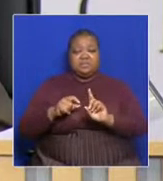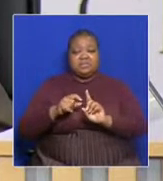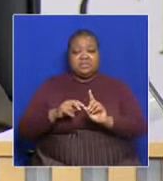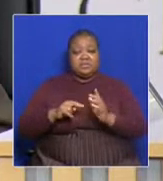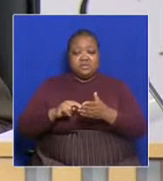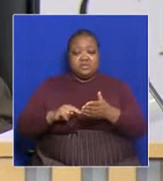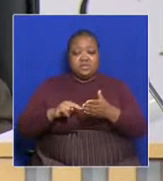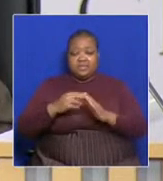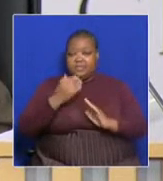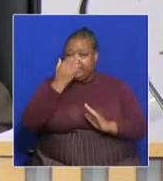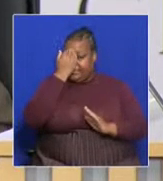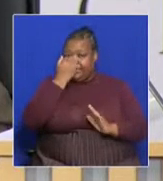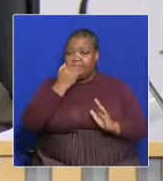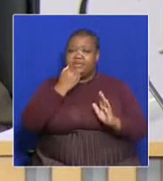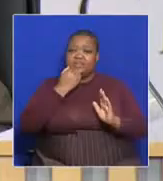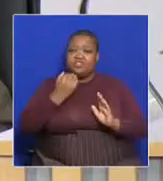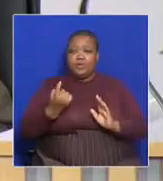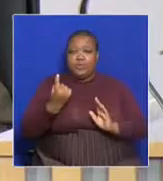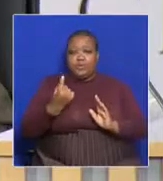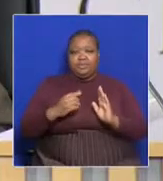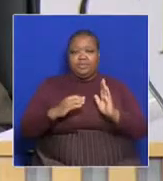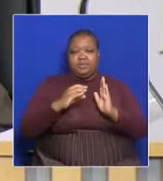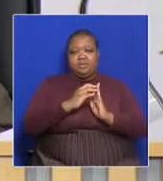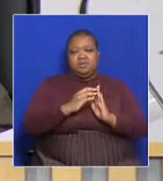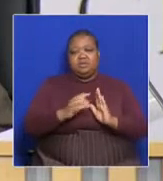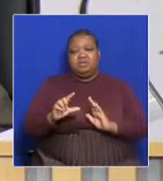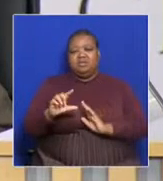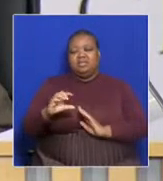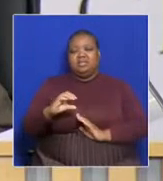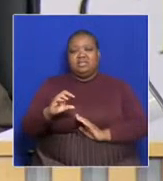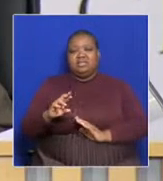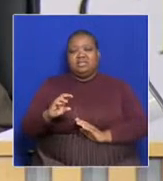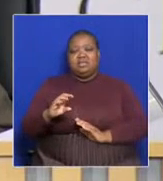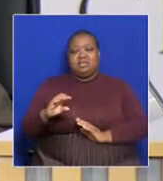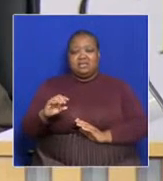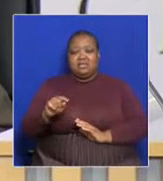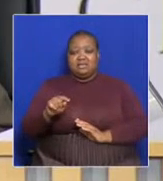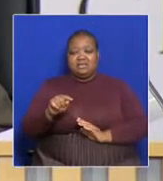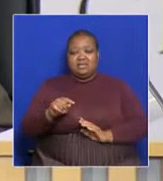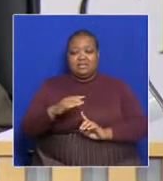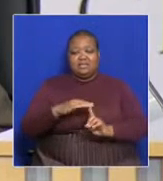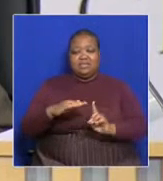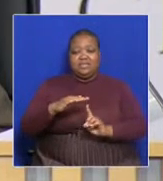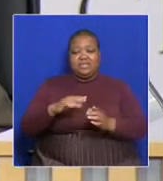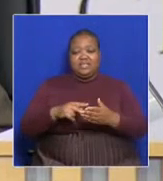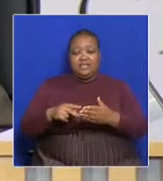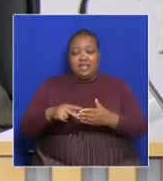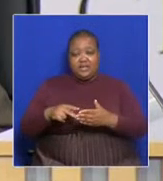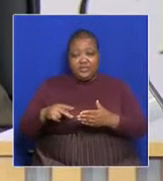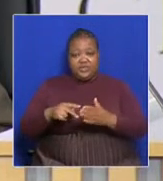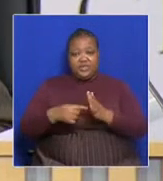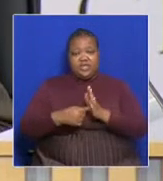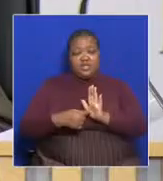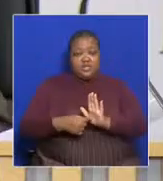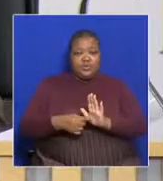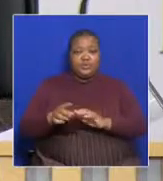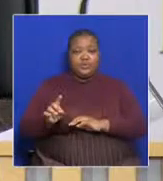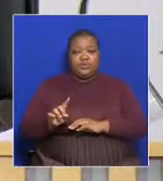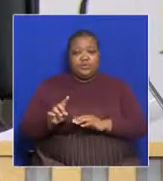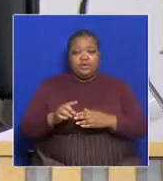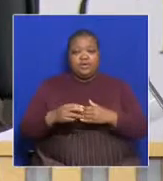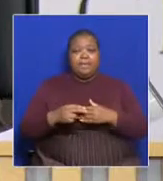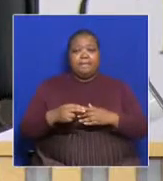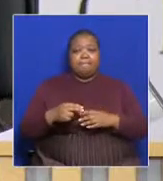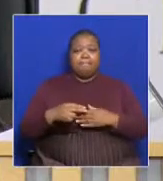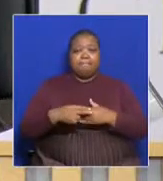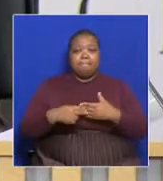taken inside the LCS premises, whatever gives you the address. It depicts establishing shot of the marked crime scene as was found.